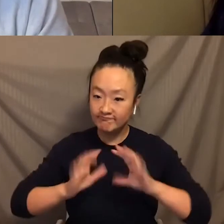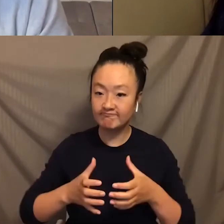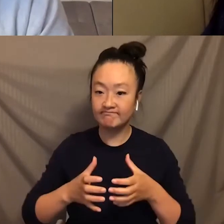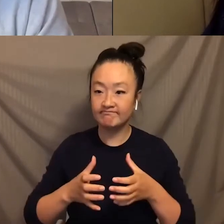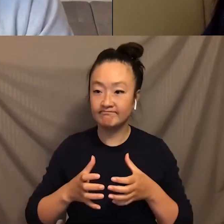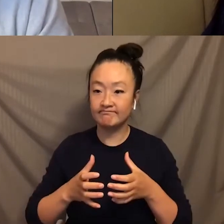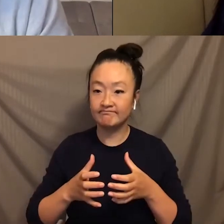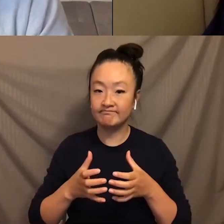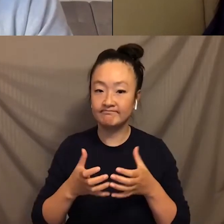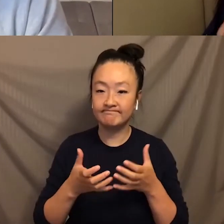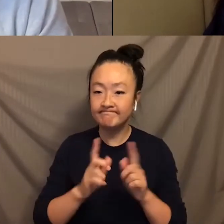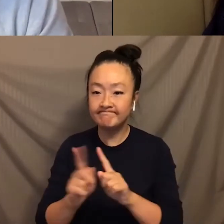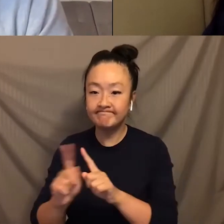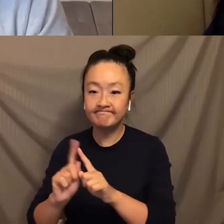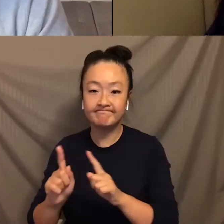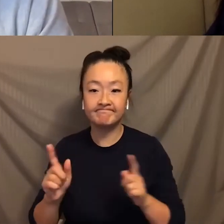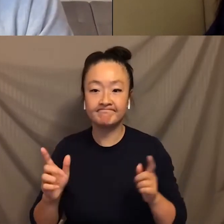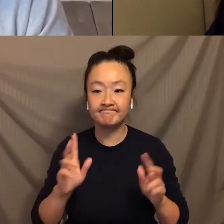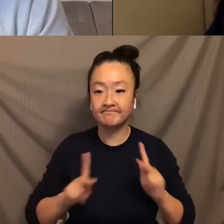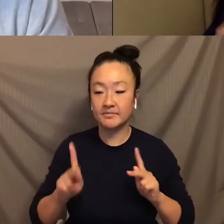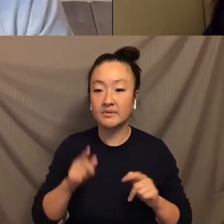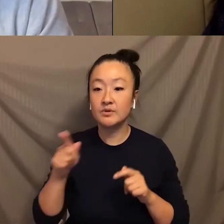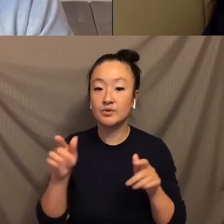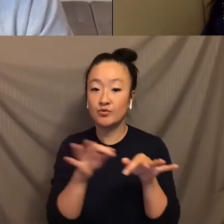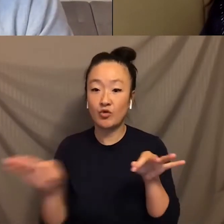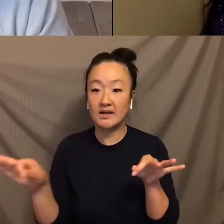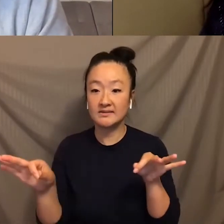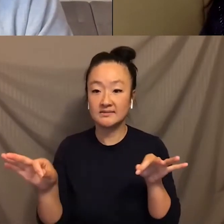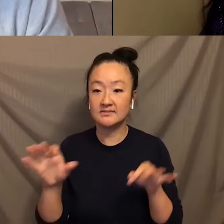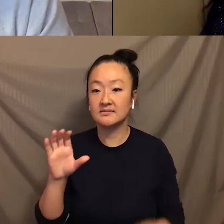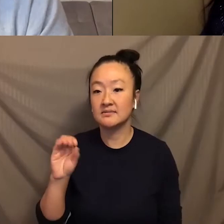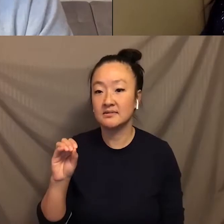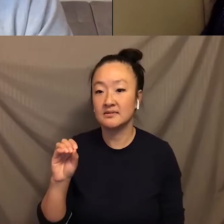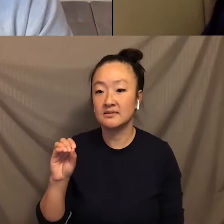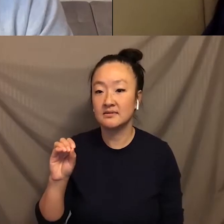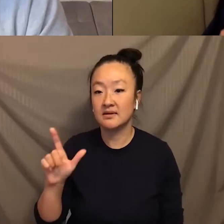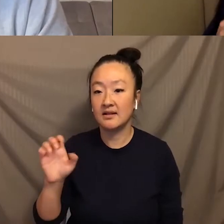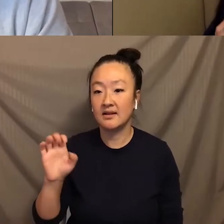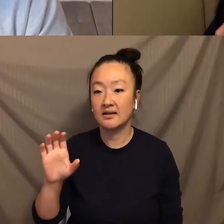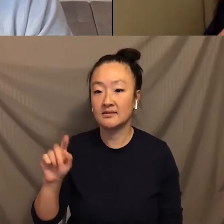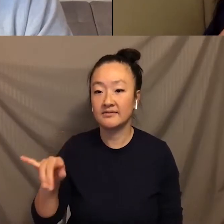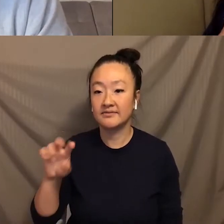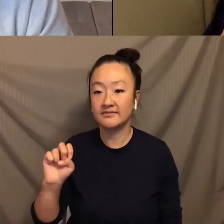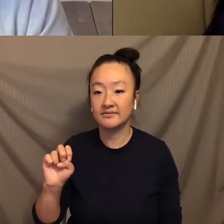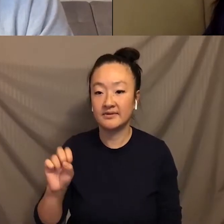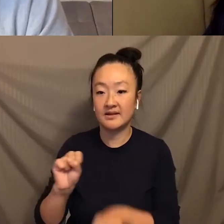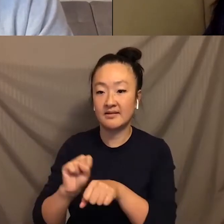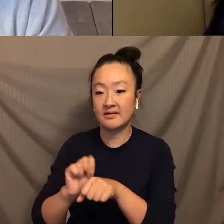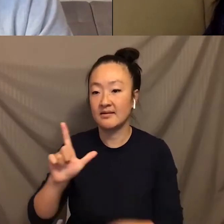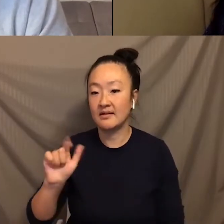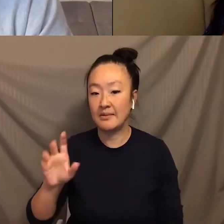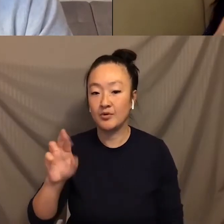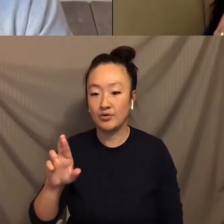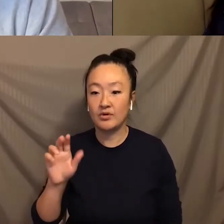cross section. And you use the phrase collective labor, right? Which are